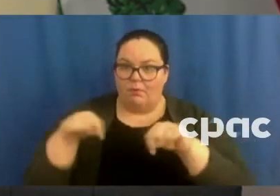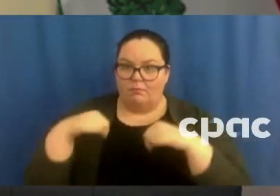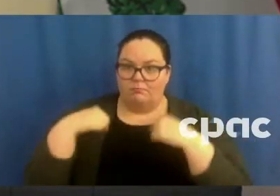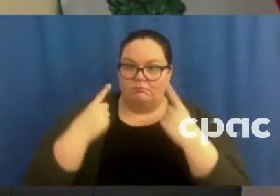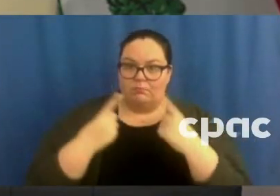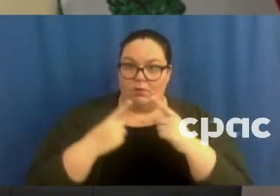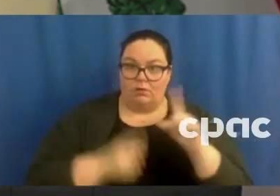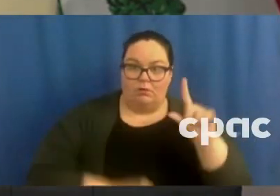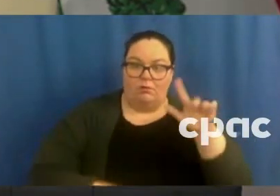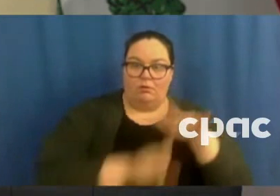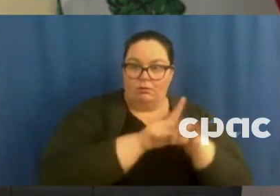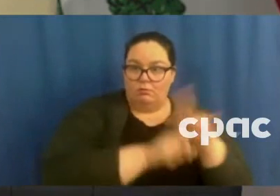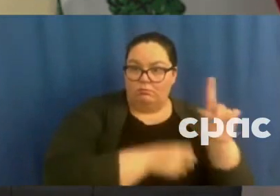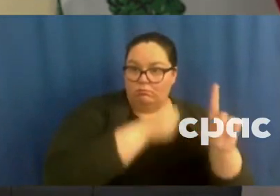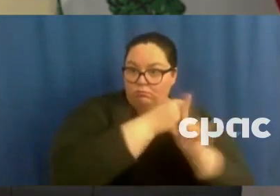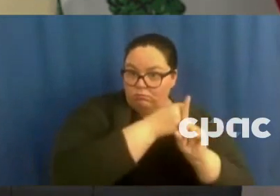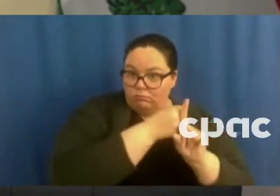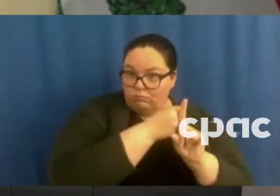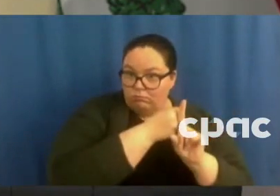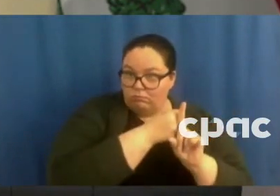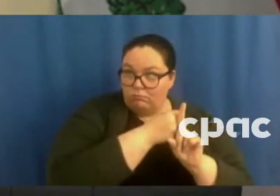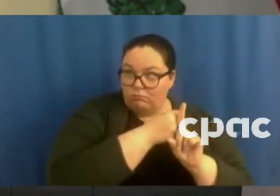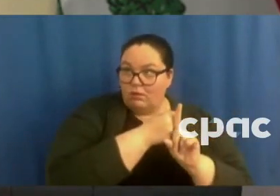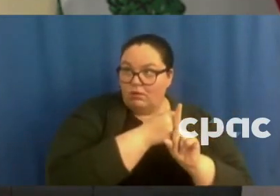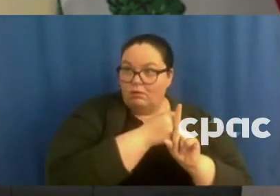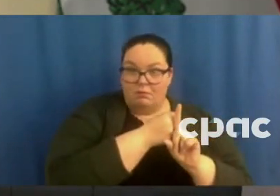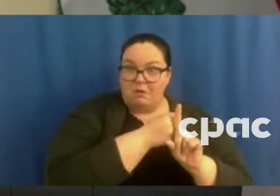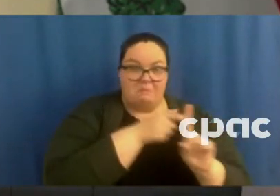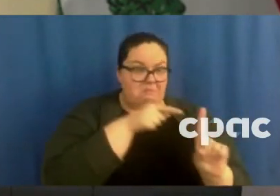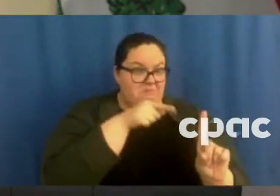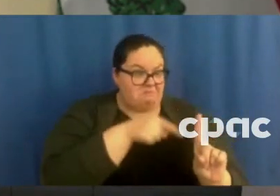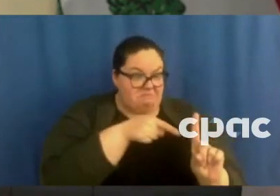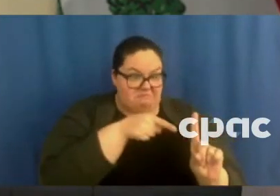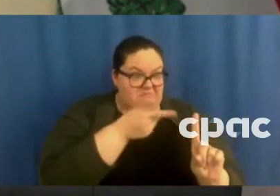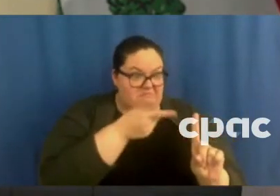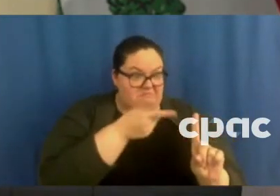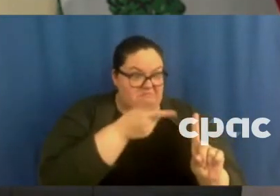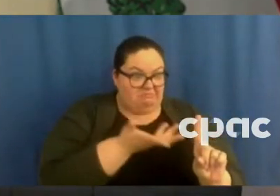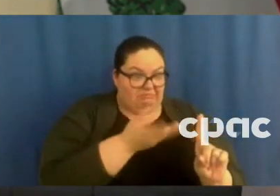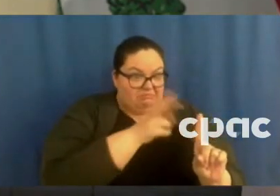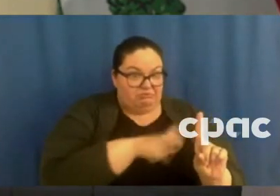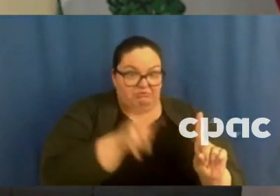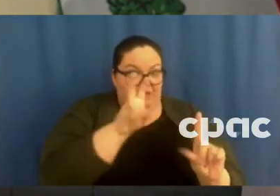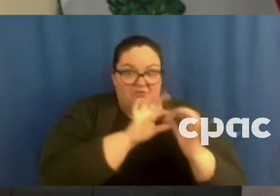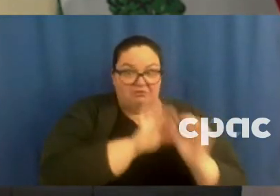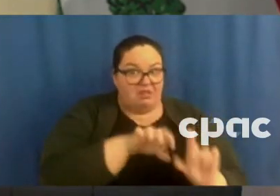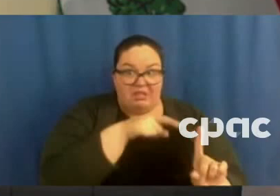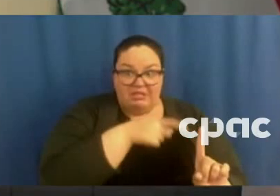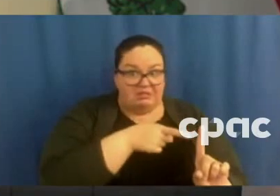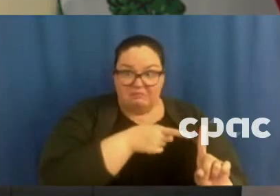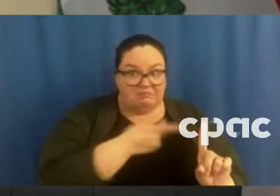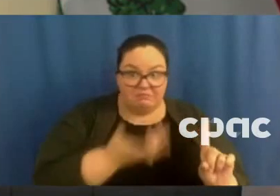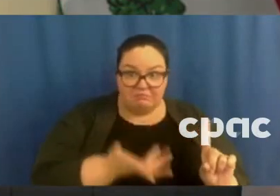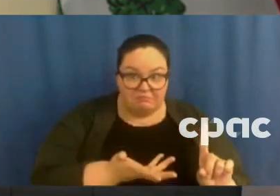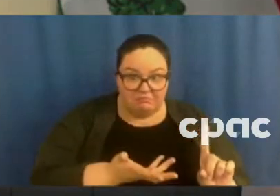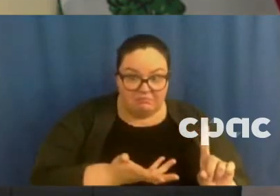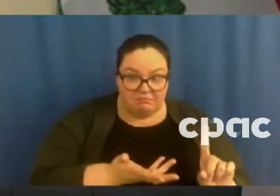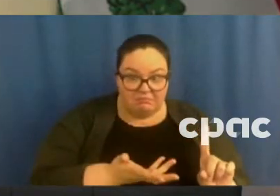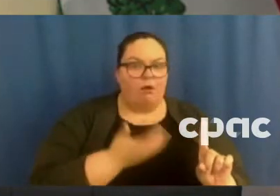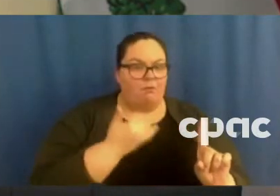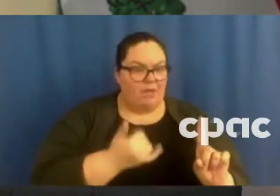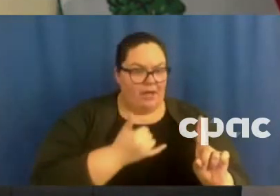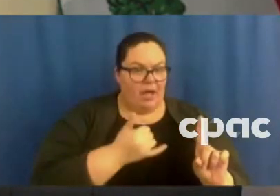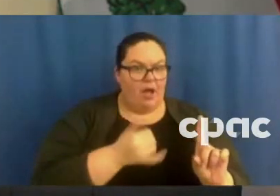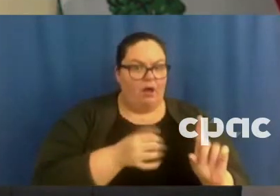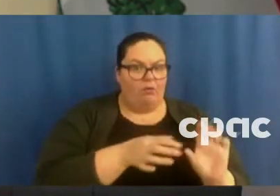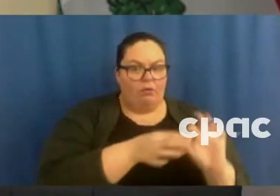cases that arrived with no direct link to travel. We've had these cases that have now been connected